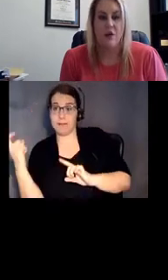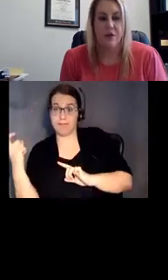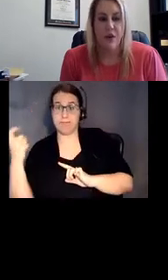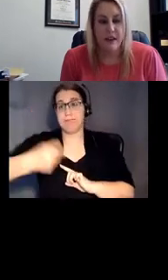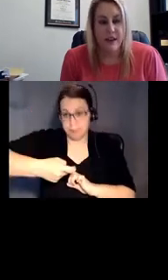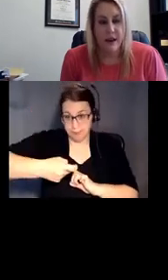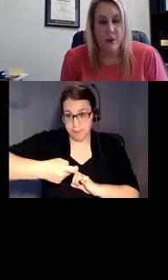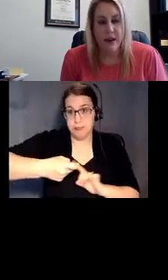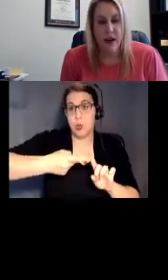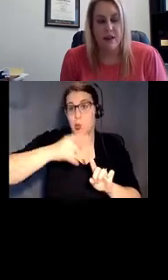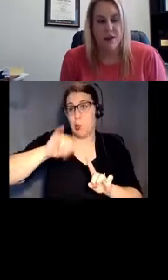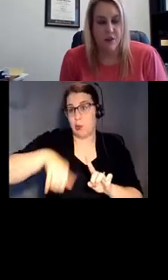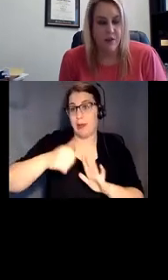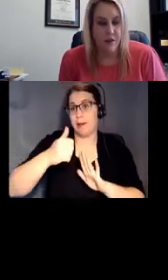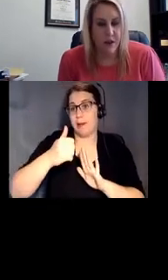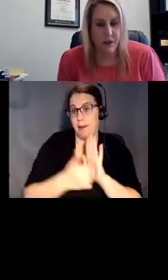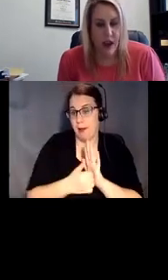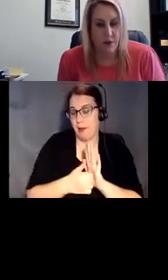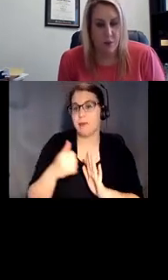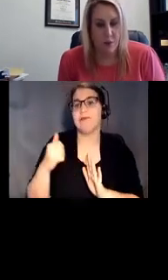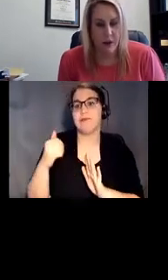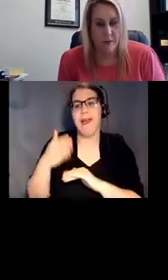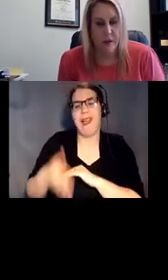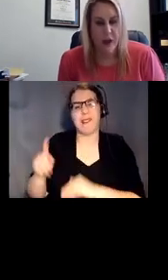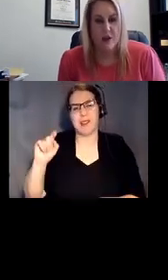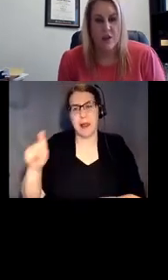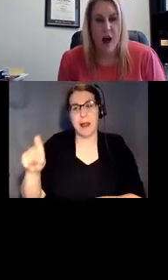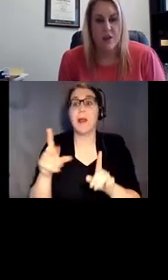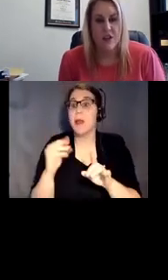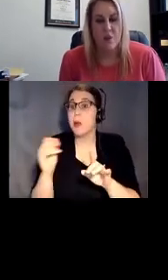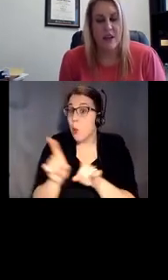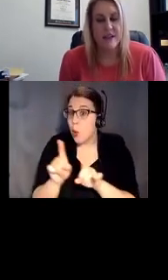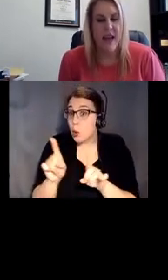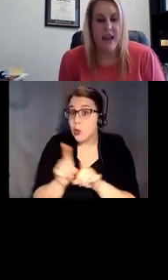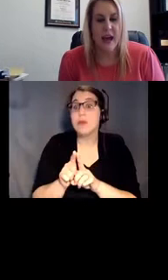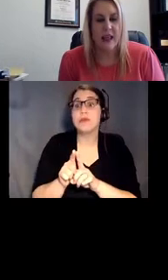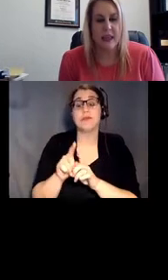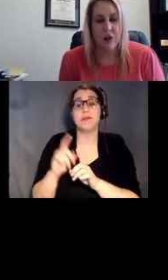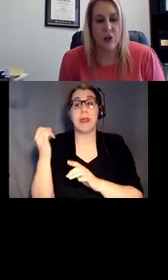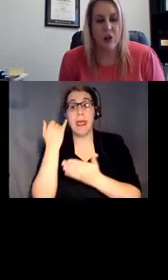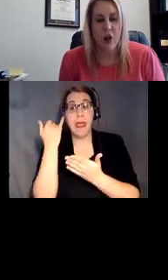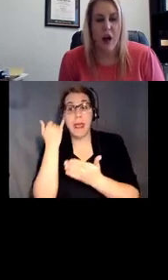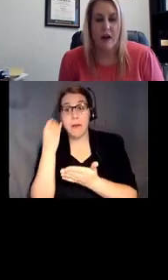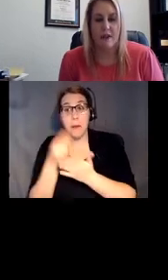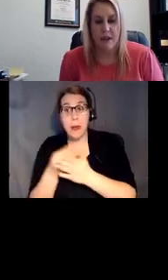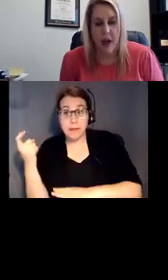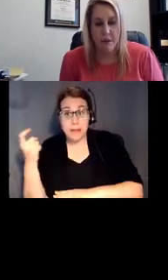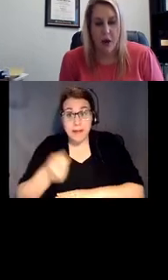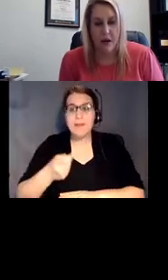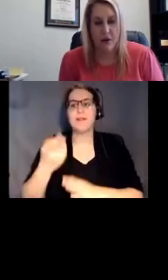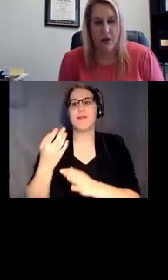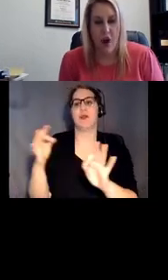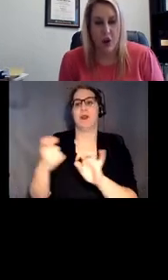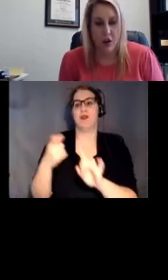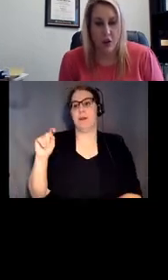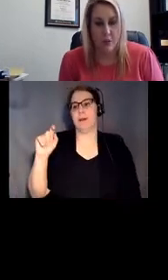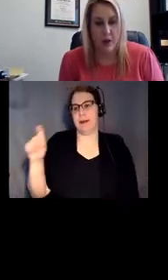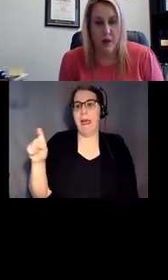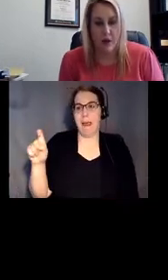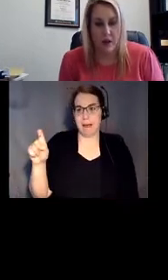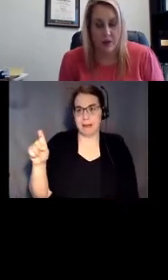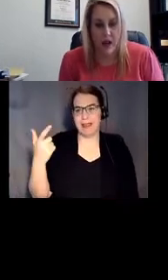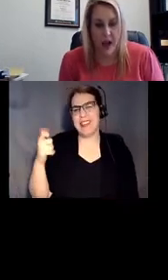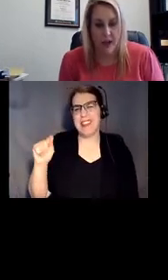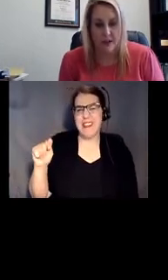And funding an ABLE account is free from gift tax reporting. So I just want to take a little sidebar here to talk a little